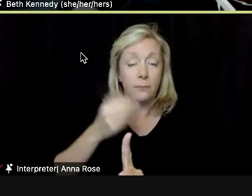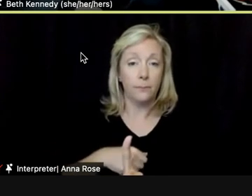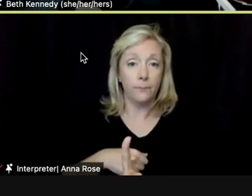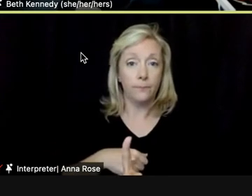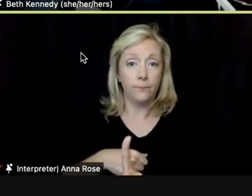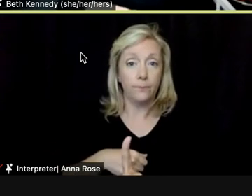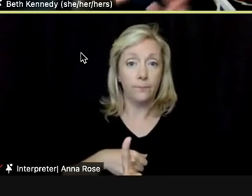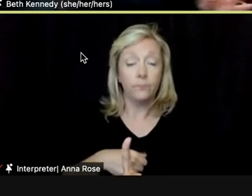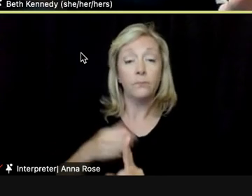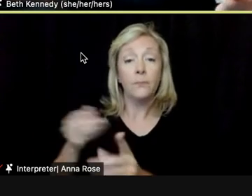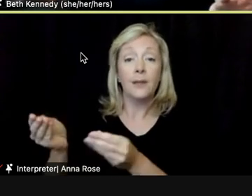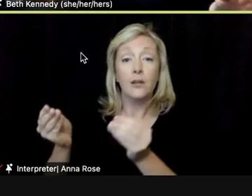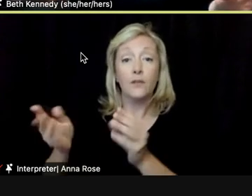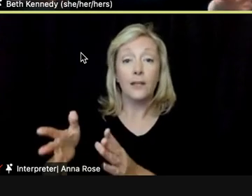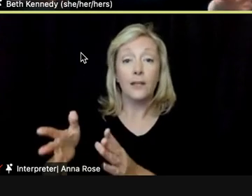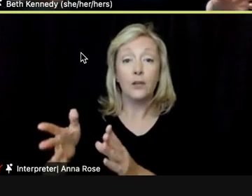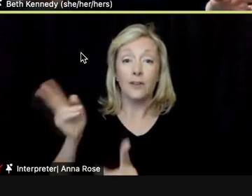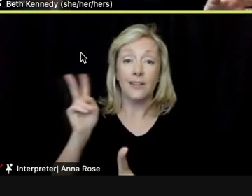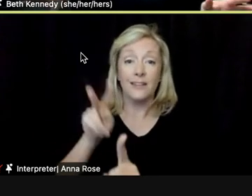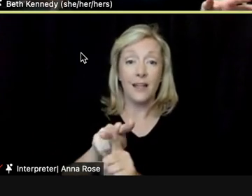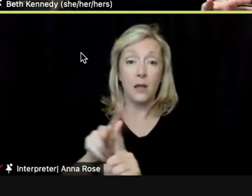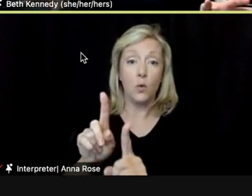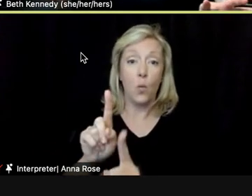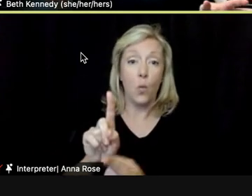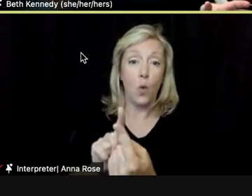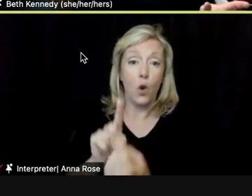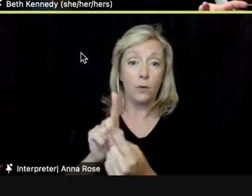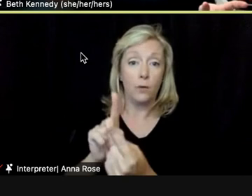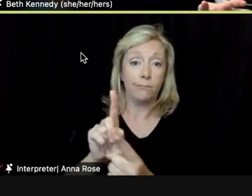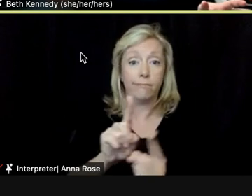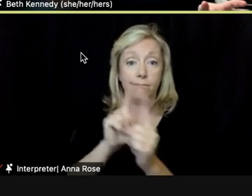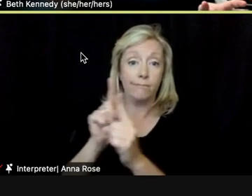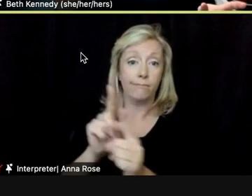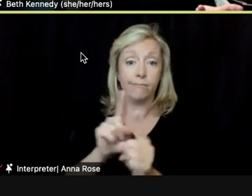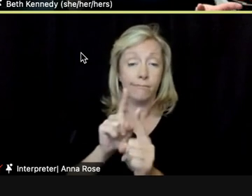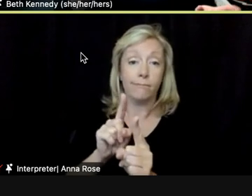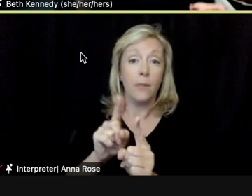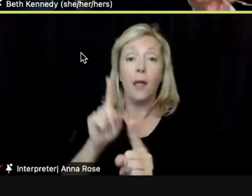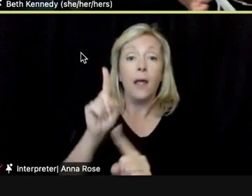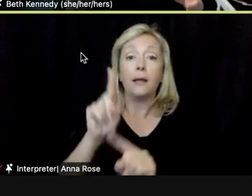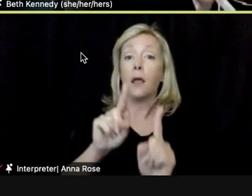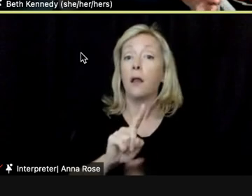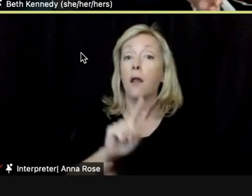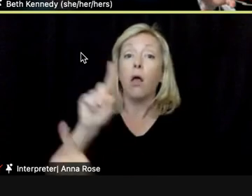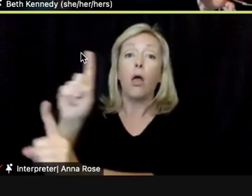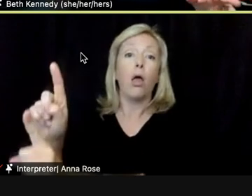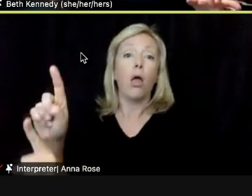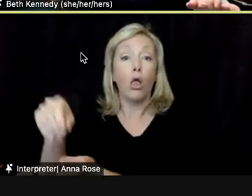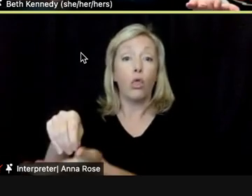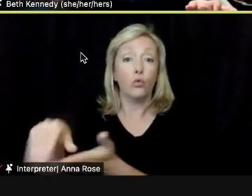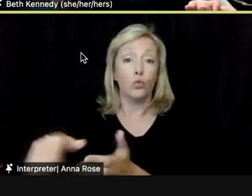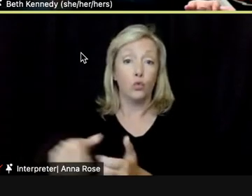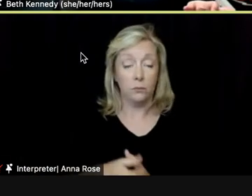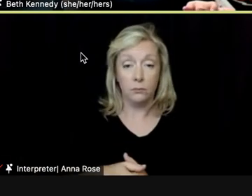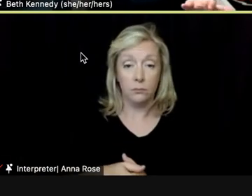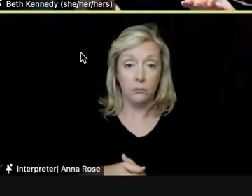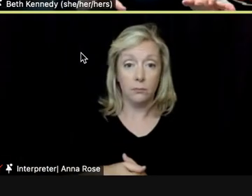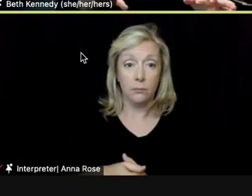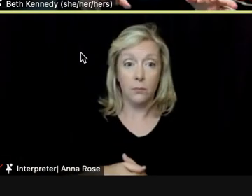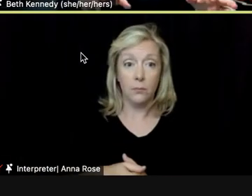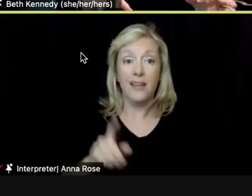assigned for that student and no one else. And so if the classroom is a little chaotic,